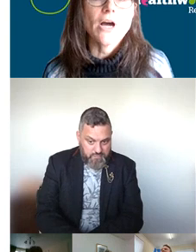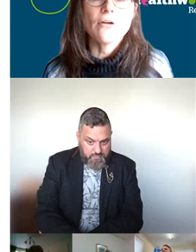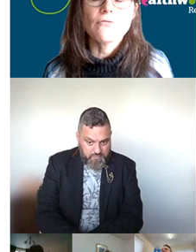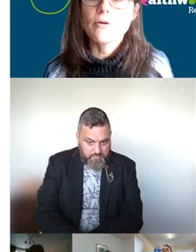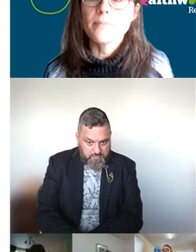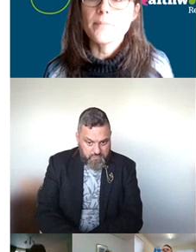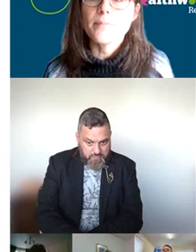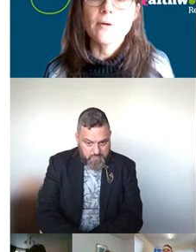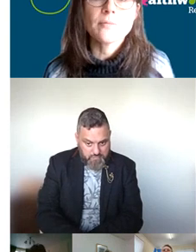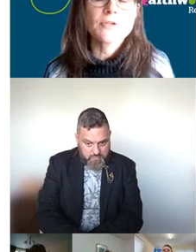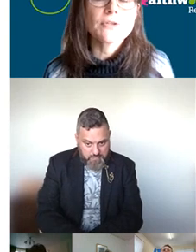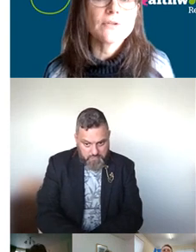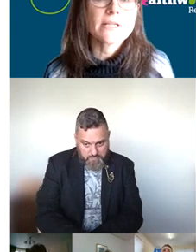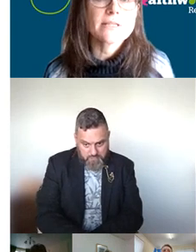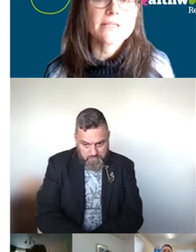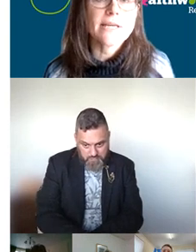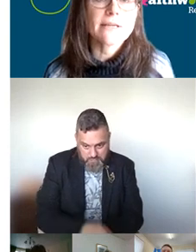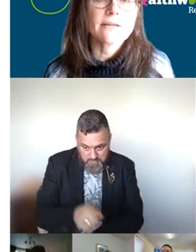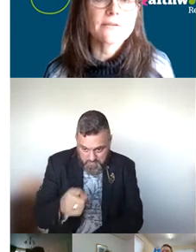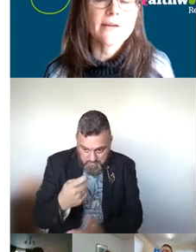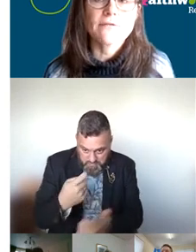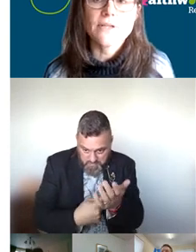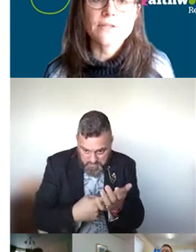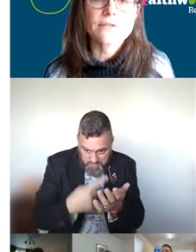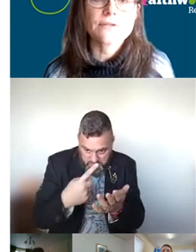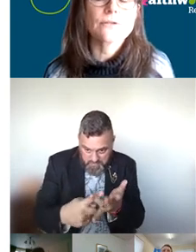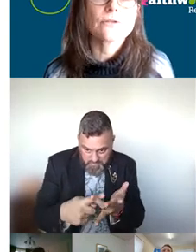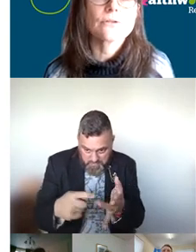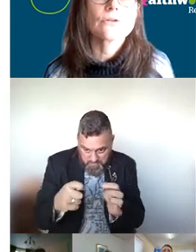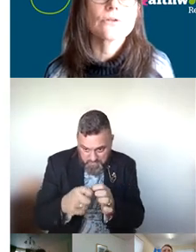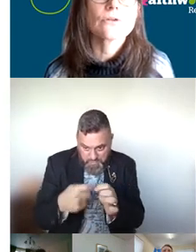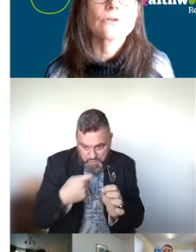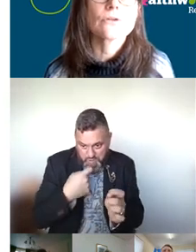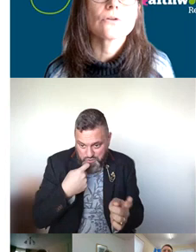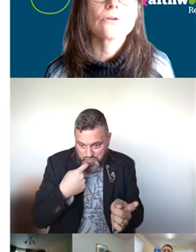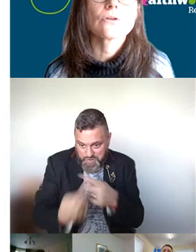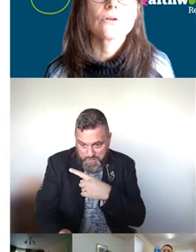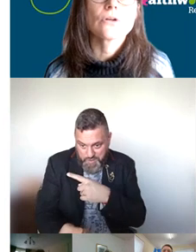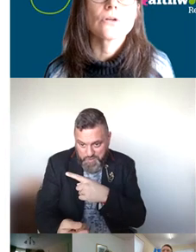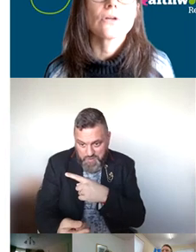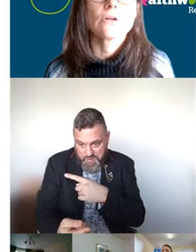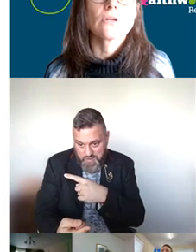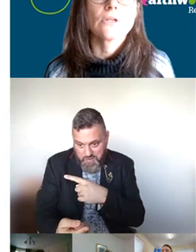Thank you. Rob Bowen, would you like to take that first? Great. So, Carol, thank you for flagging